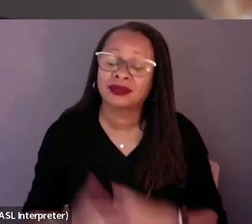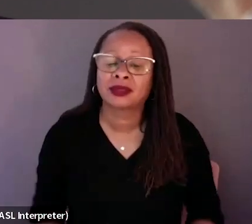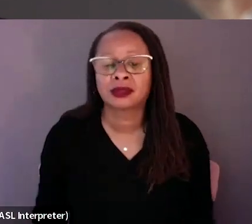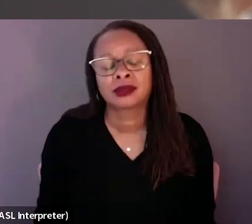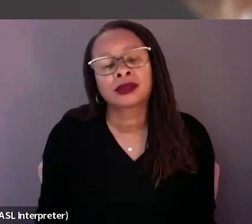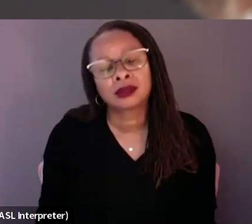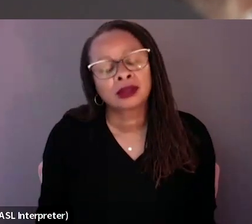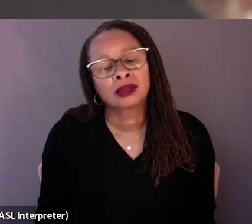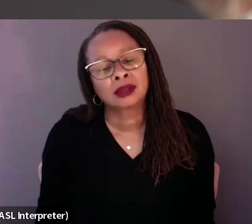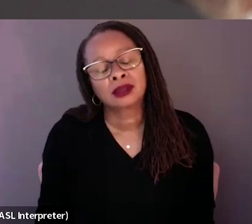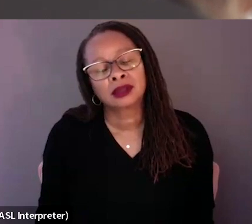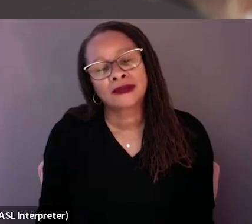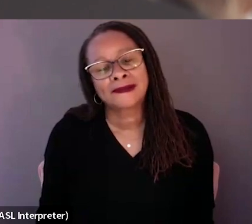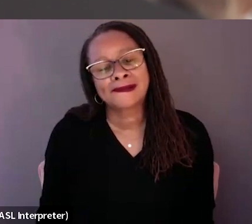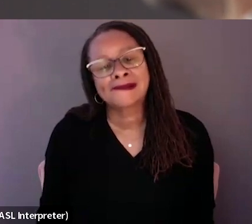I feel like